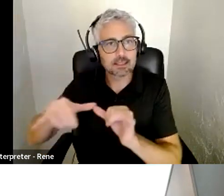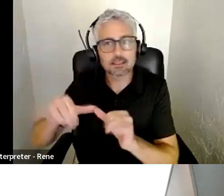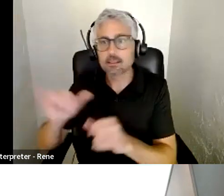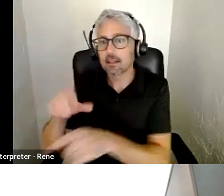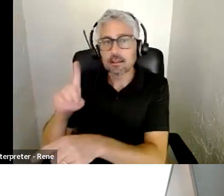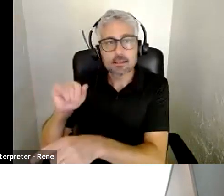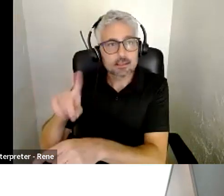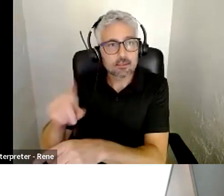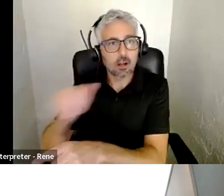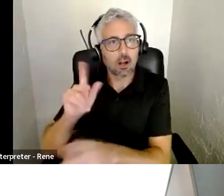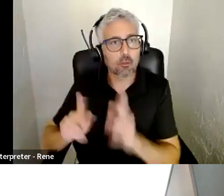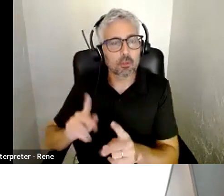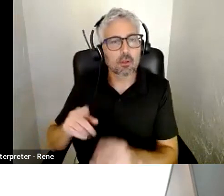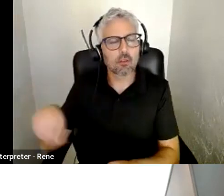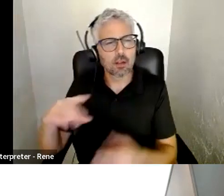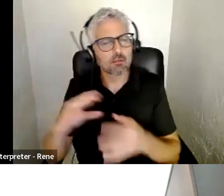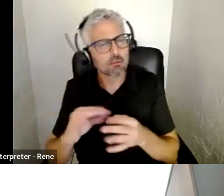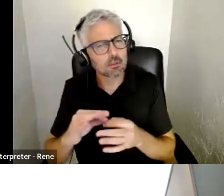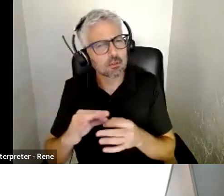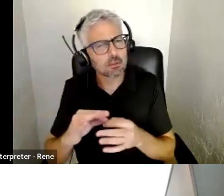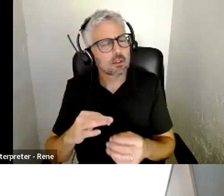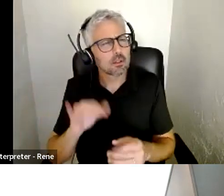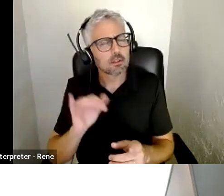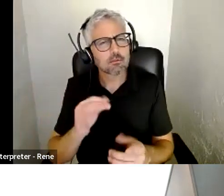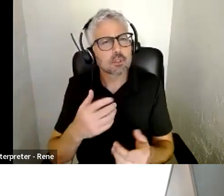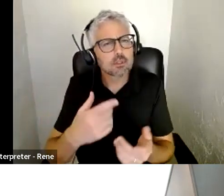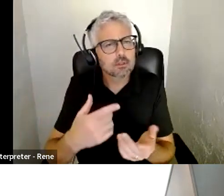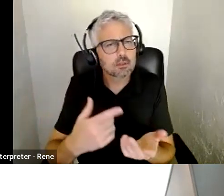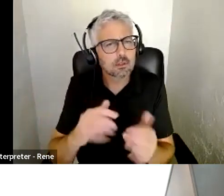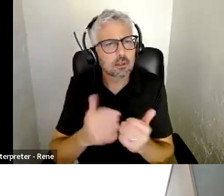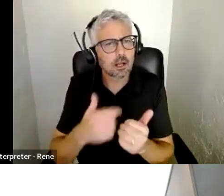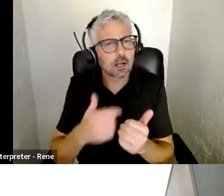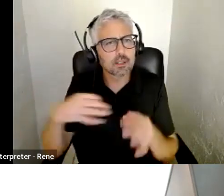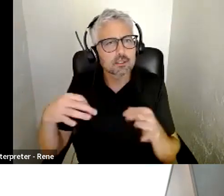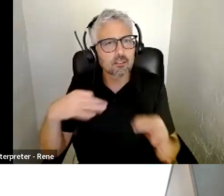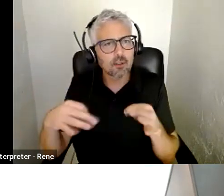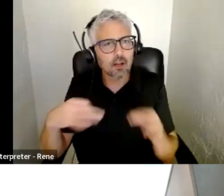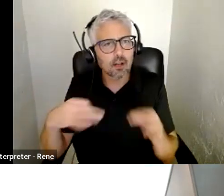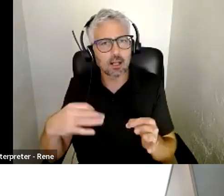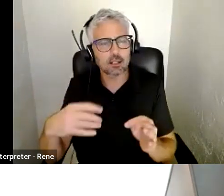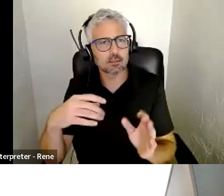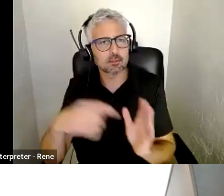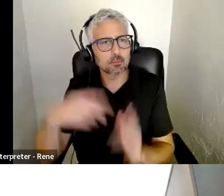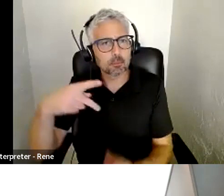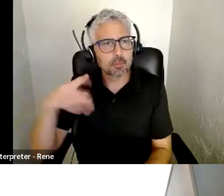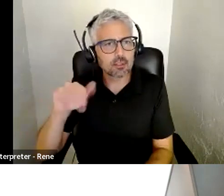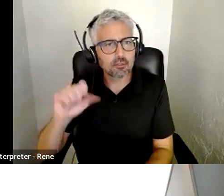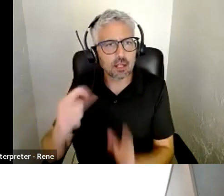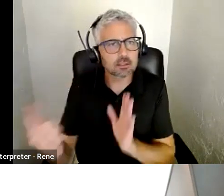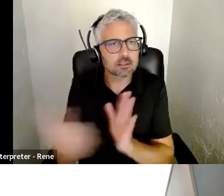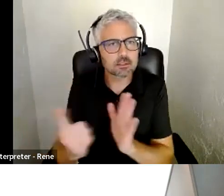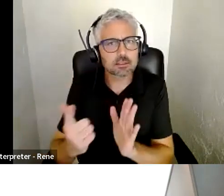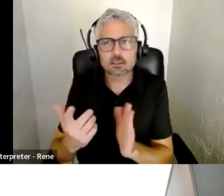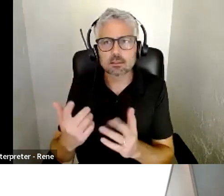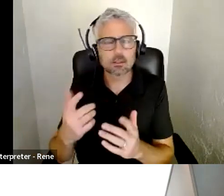others, have raised issues about how do we define what we're talking about in terms of PFAS prohibitions and the